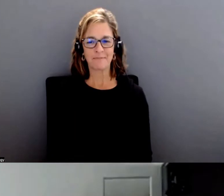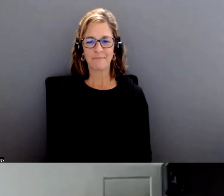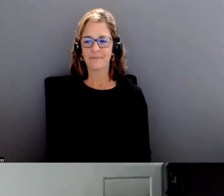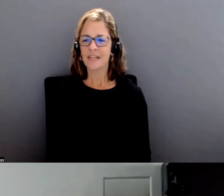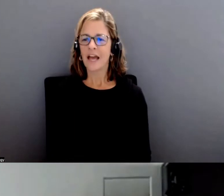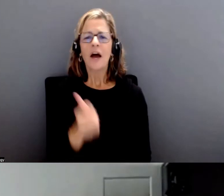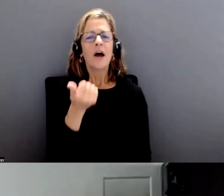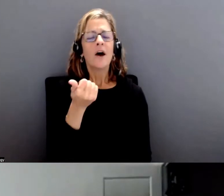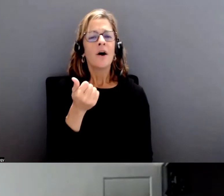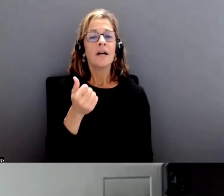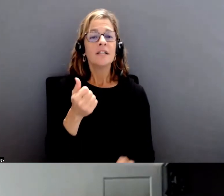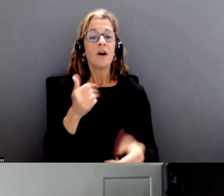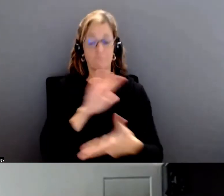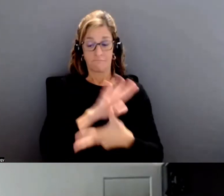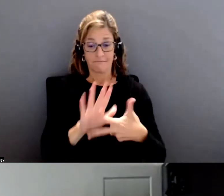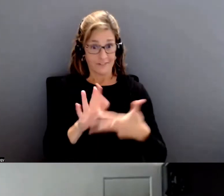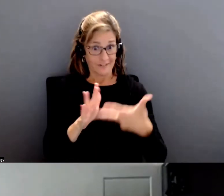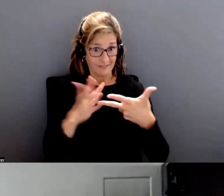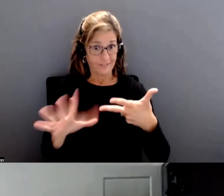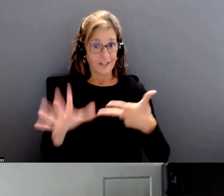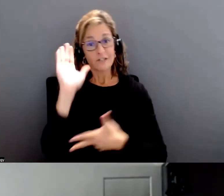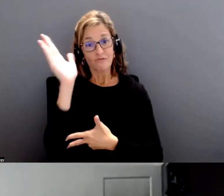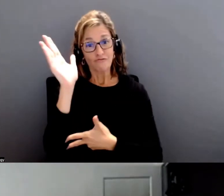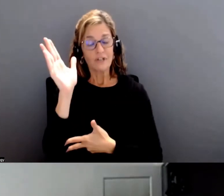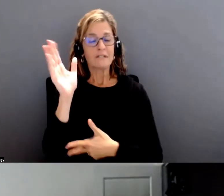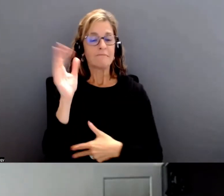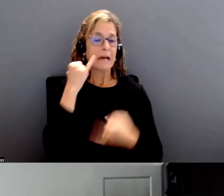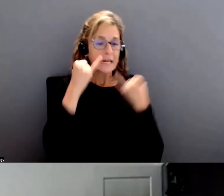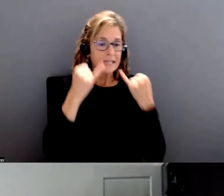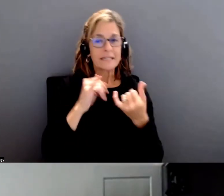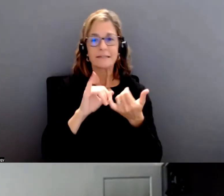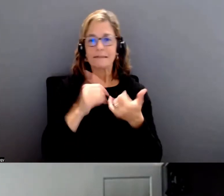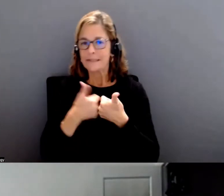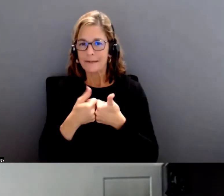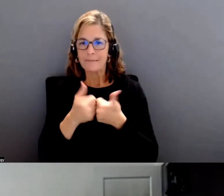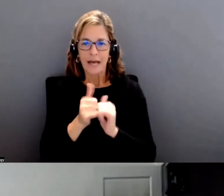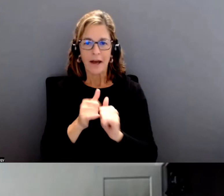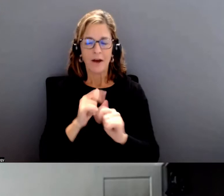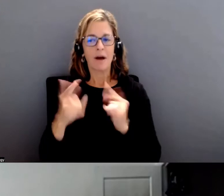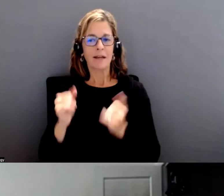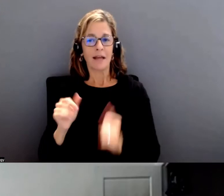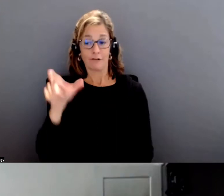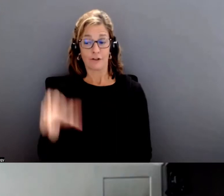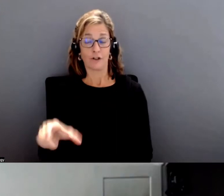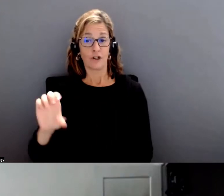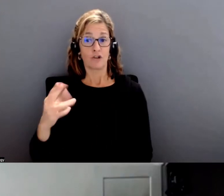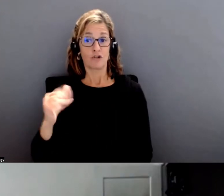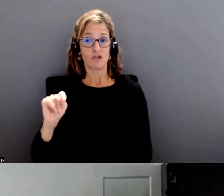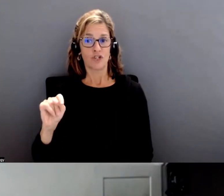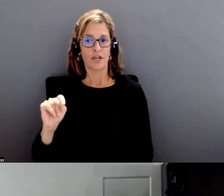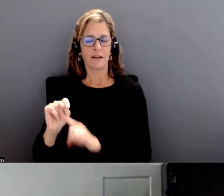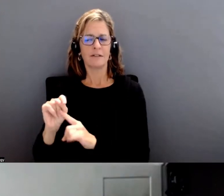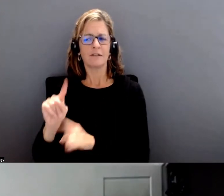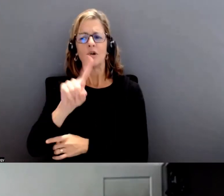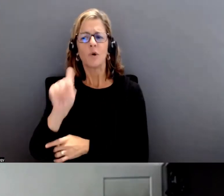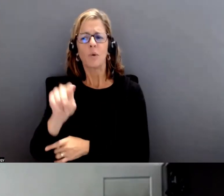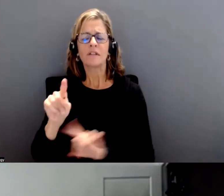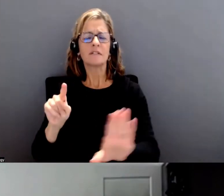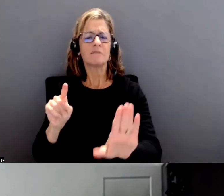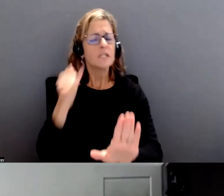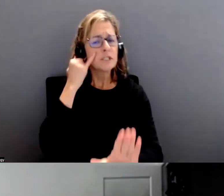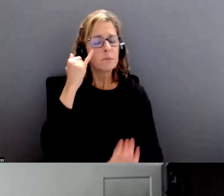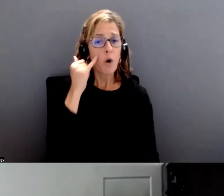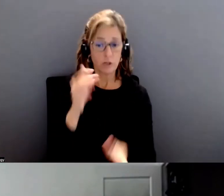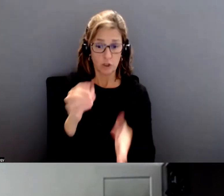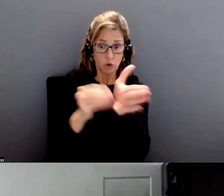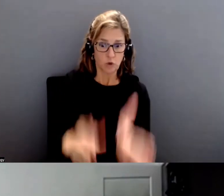I'm just wondering if we should, there are a couple of simple questions. So the first question was, if people don't have a mobile device, can